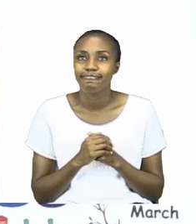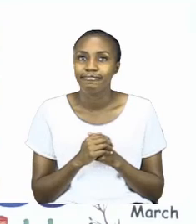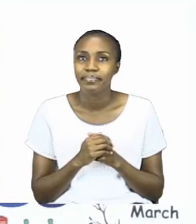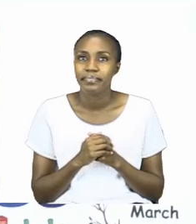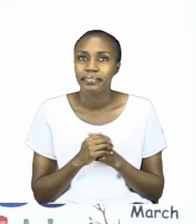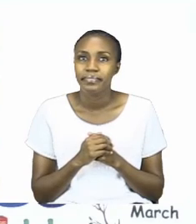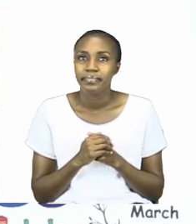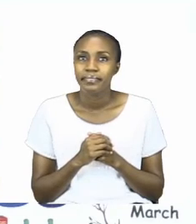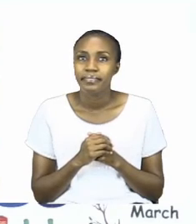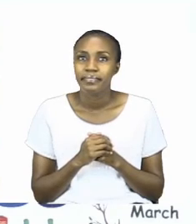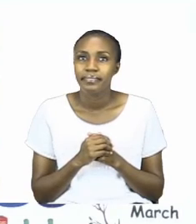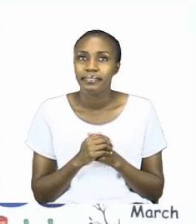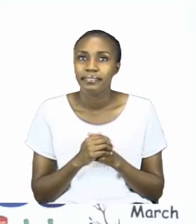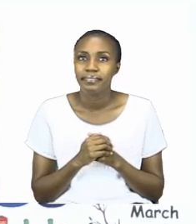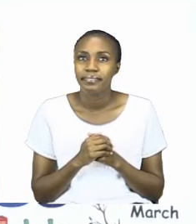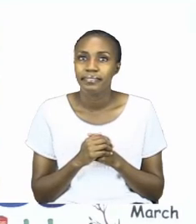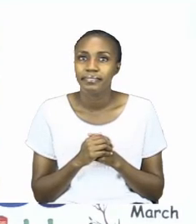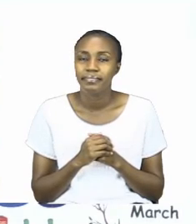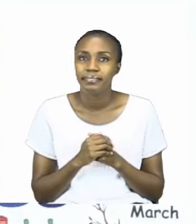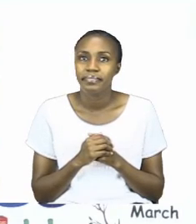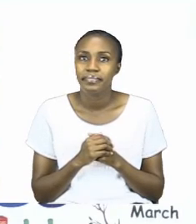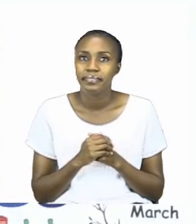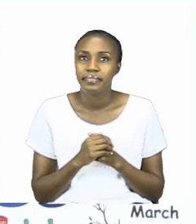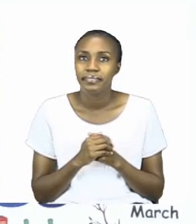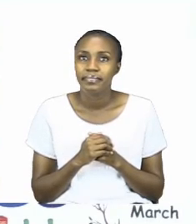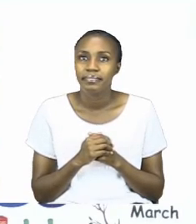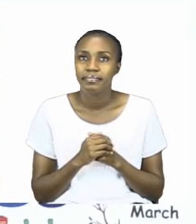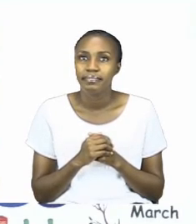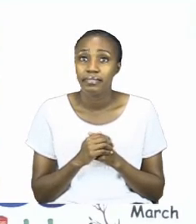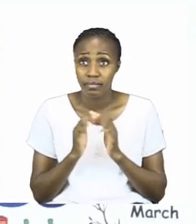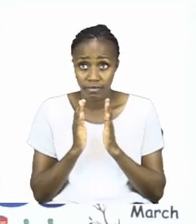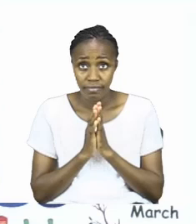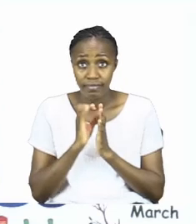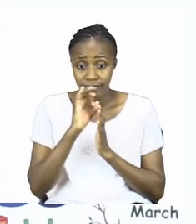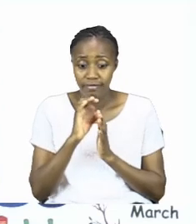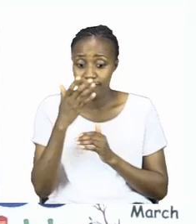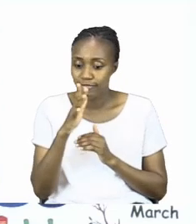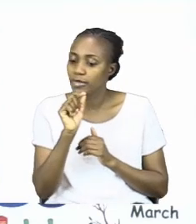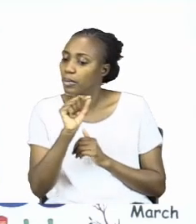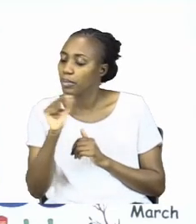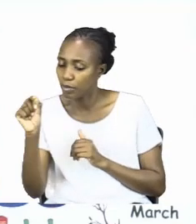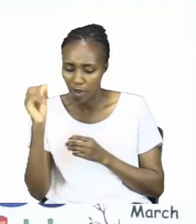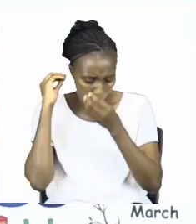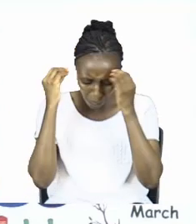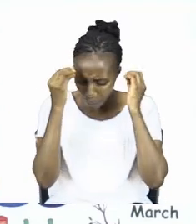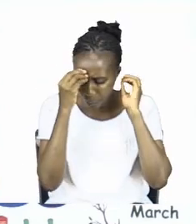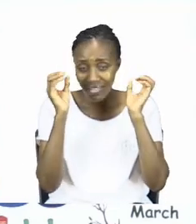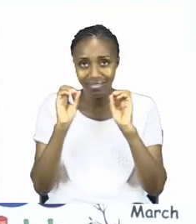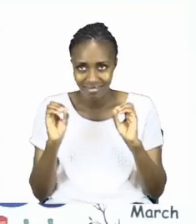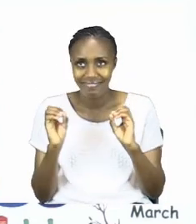and write 19 as your first number. Don't forget to cross it out so we don't look for it